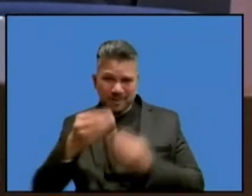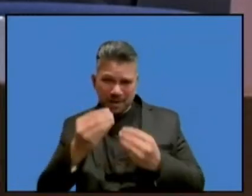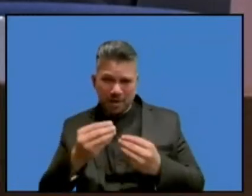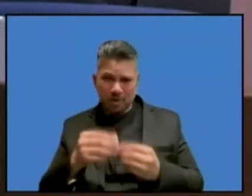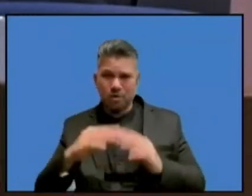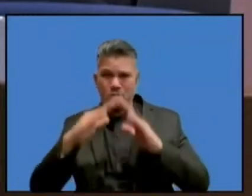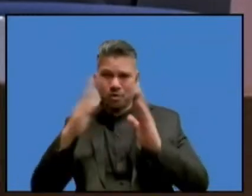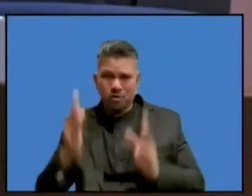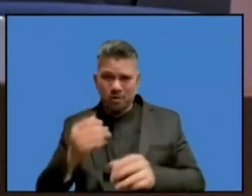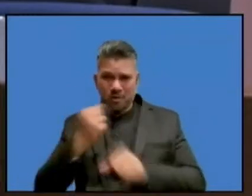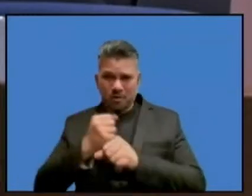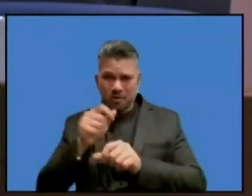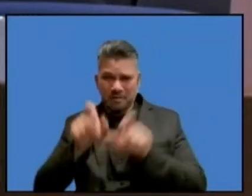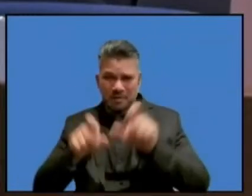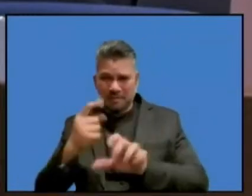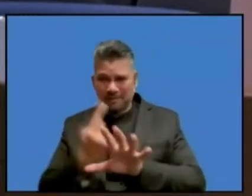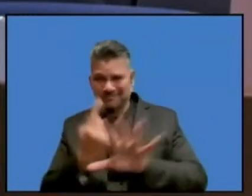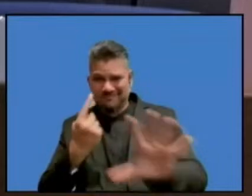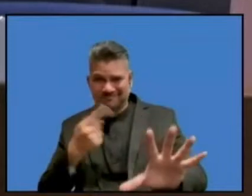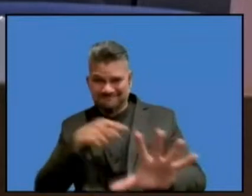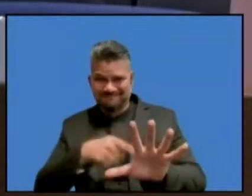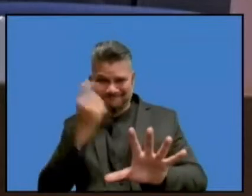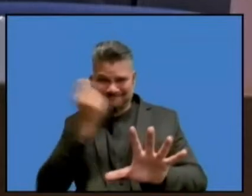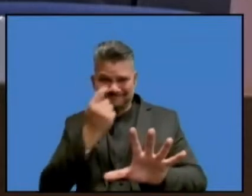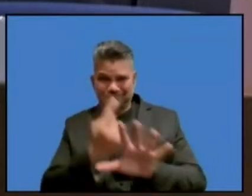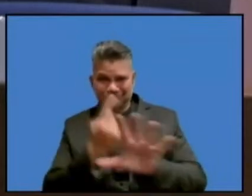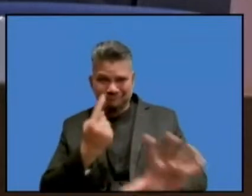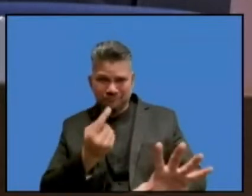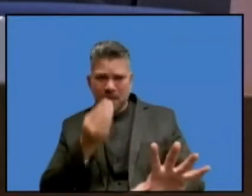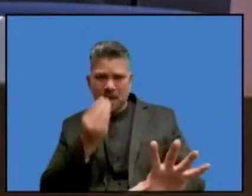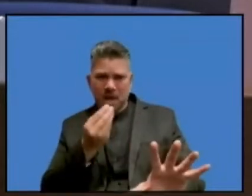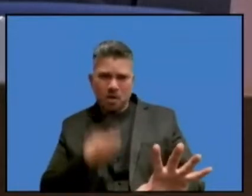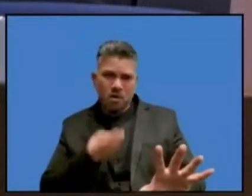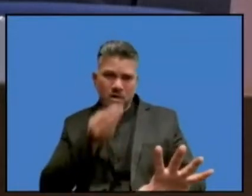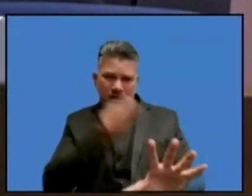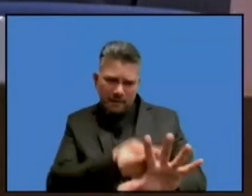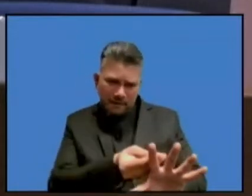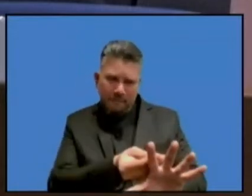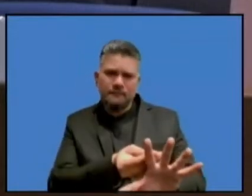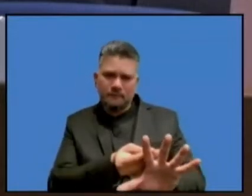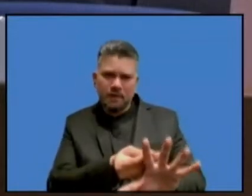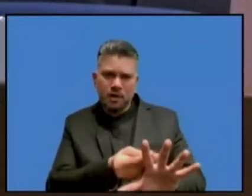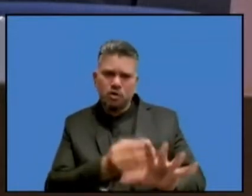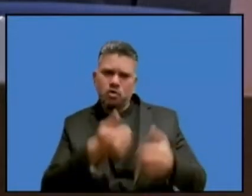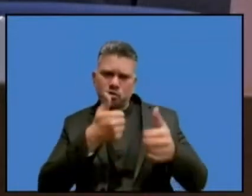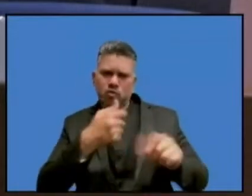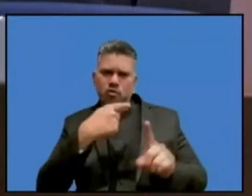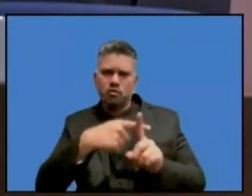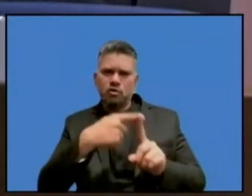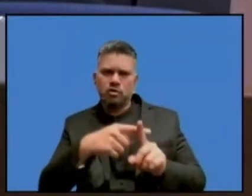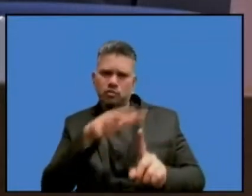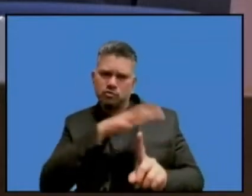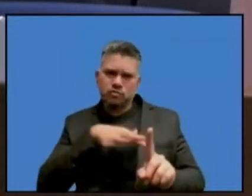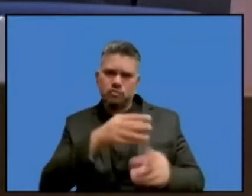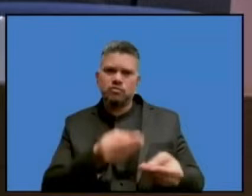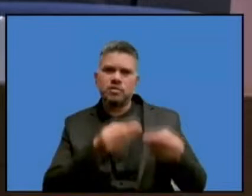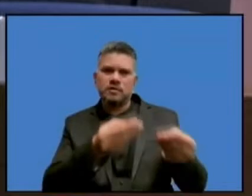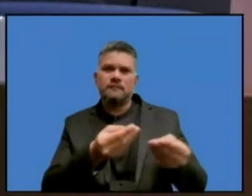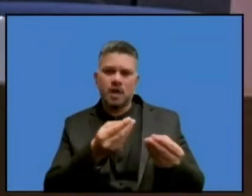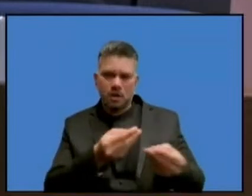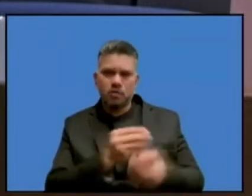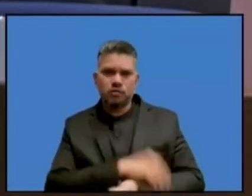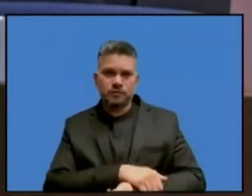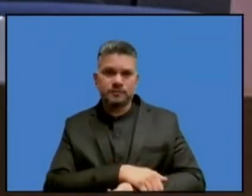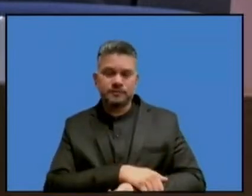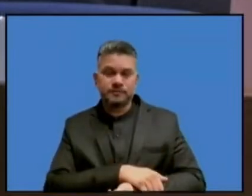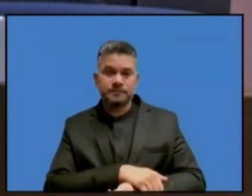Social Security scheme will lead to a positive outcome, and migrant workers in these sectors will be protected. With regards to portability of